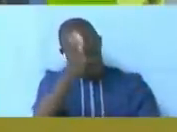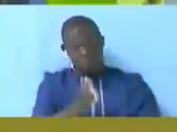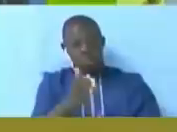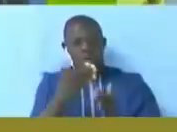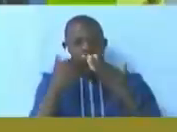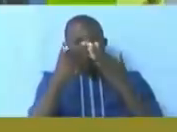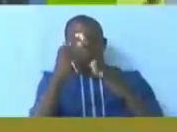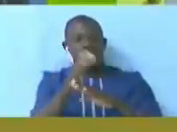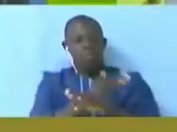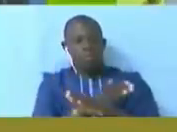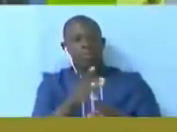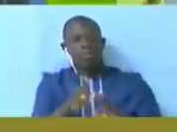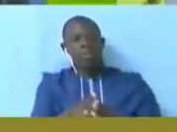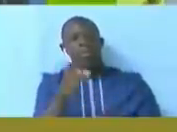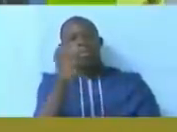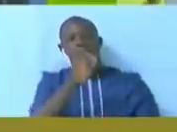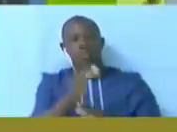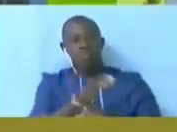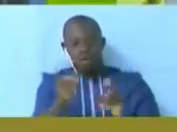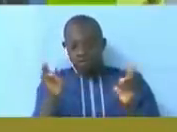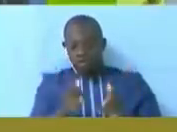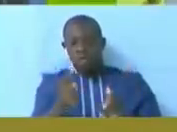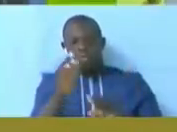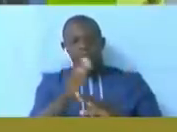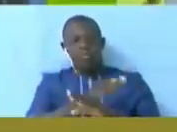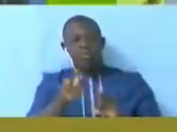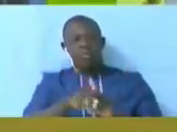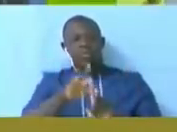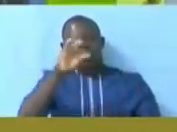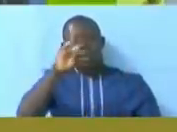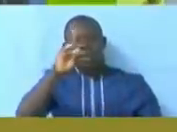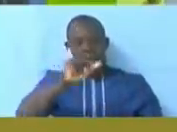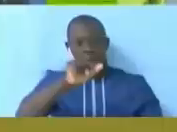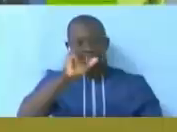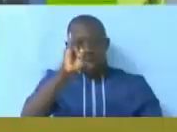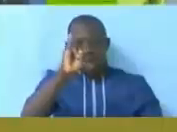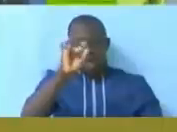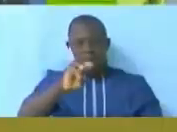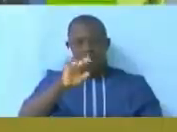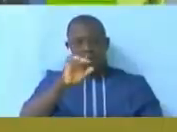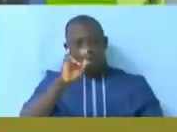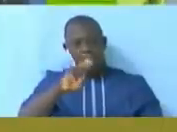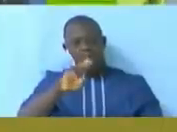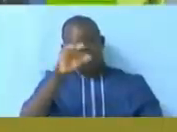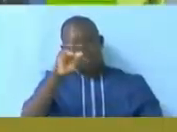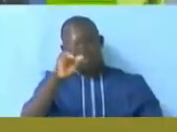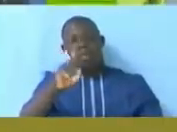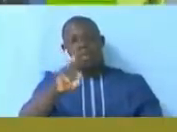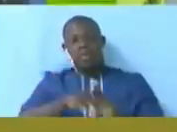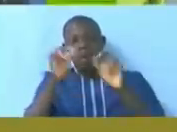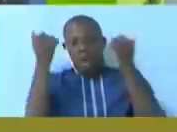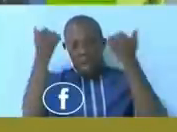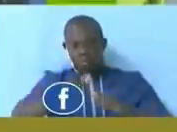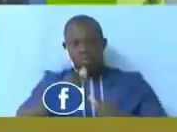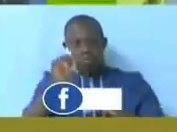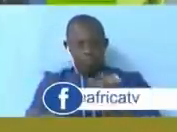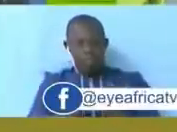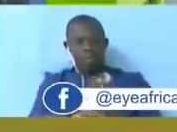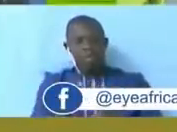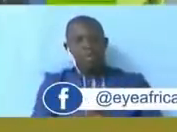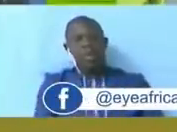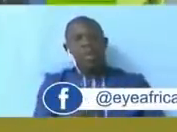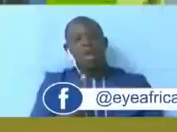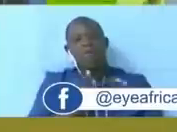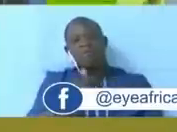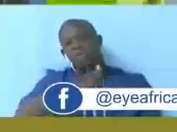Because briefly before that diamond incident, I had investigated the matter involving the